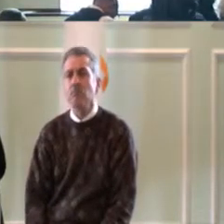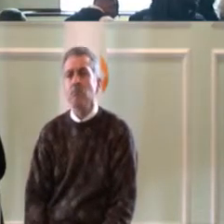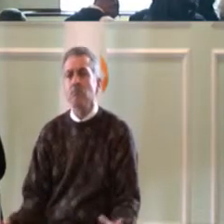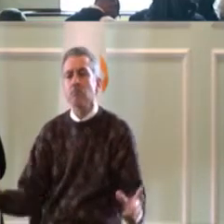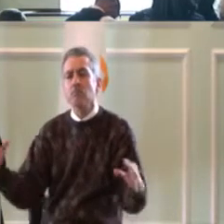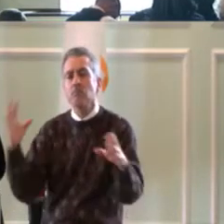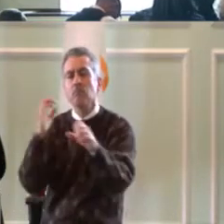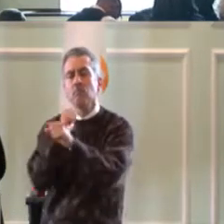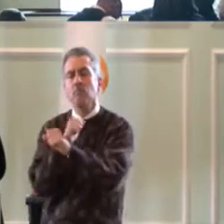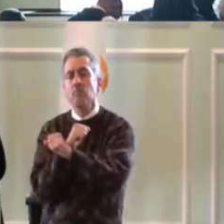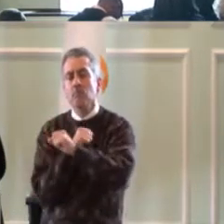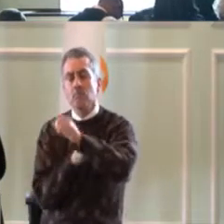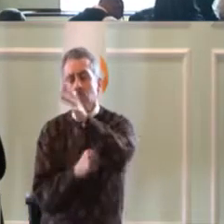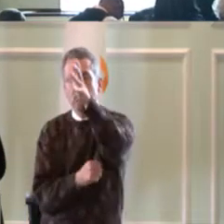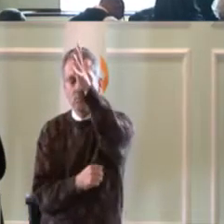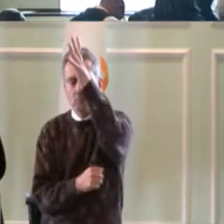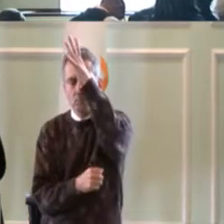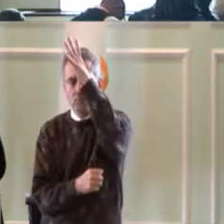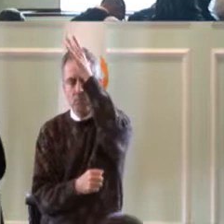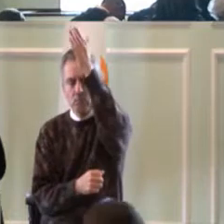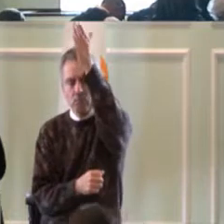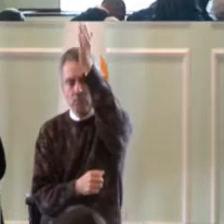Our Father and our God, today